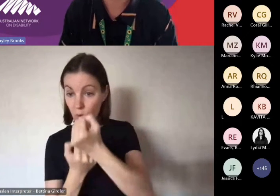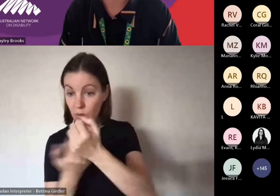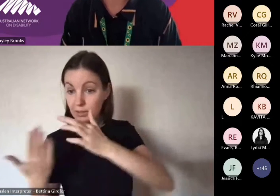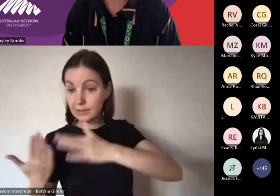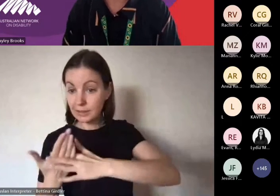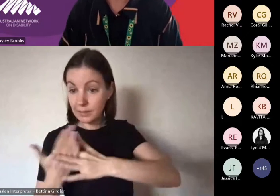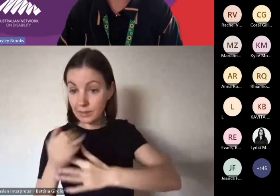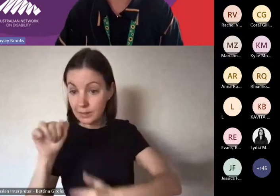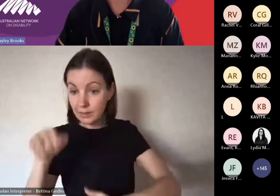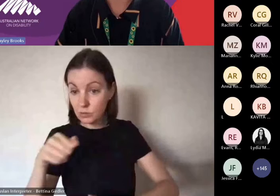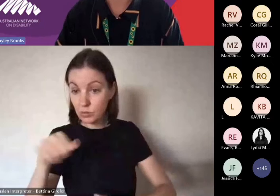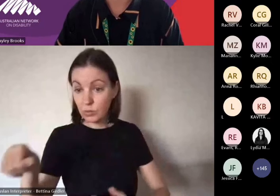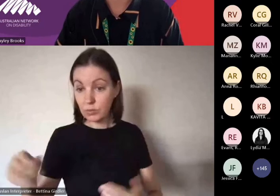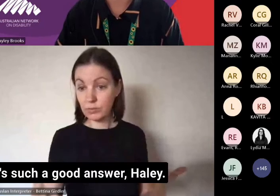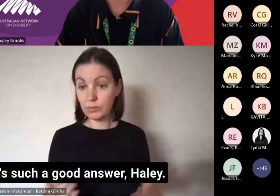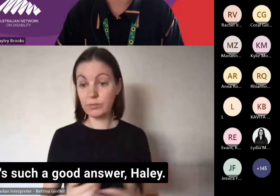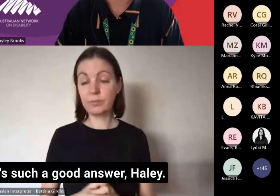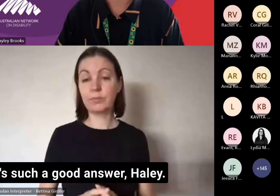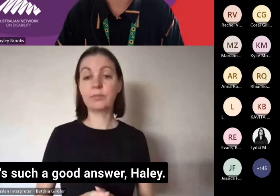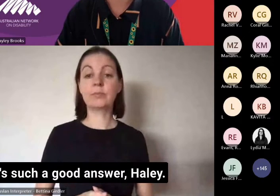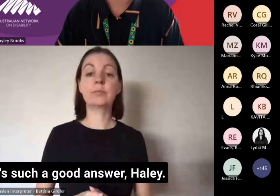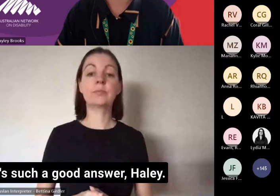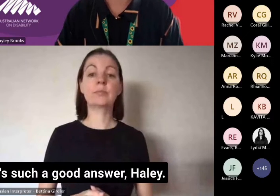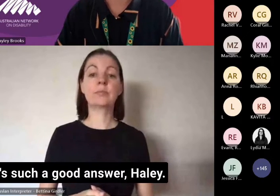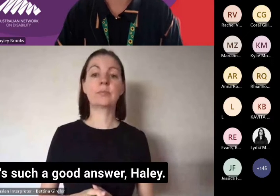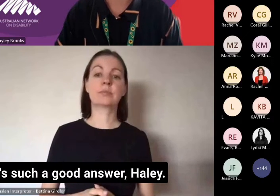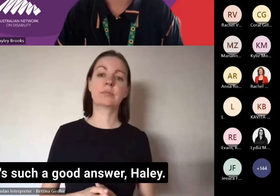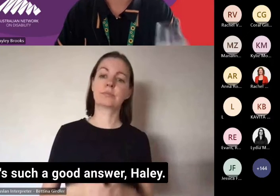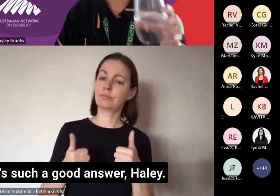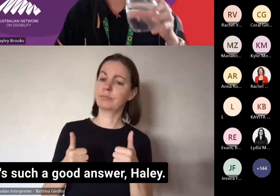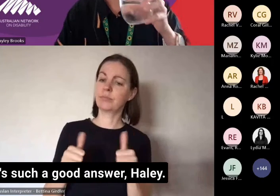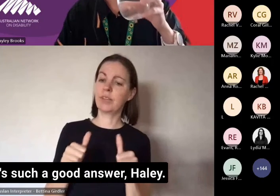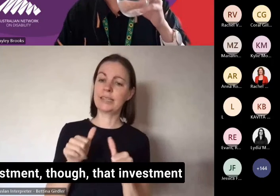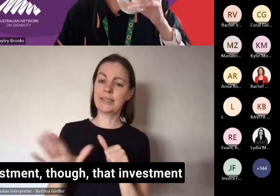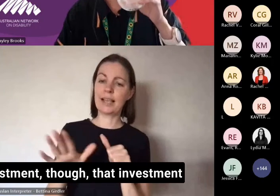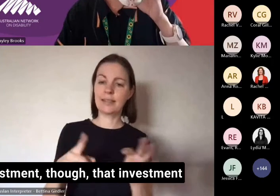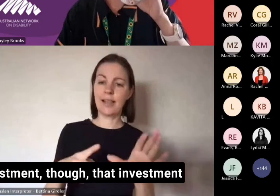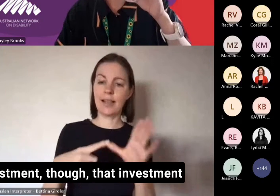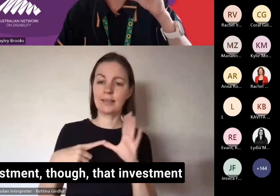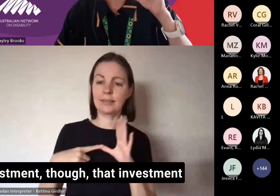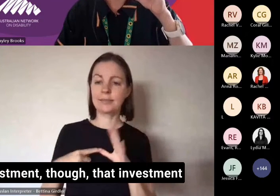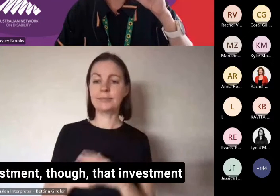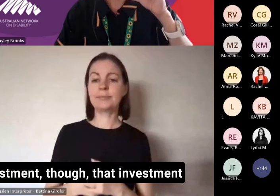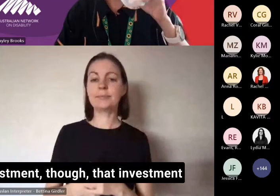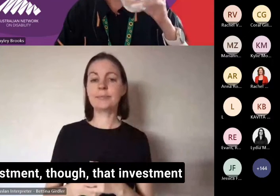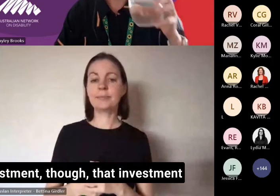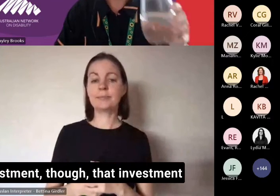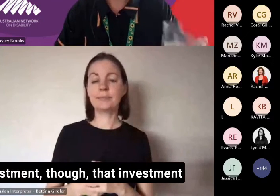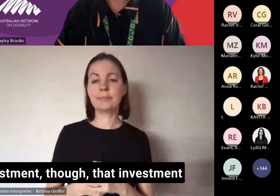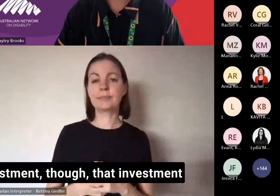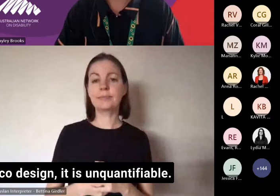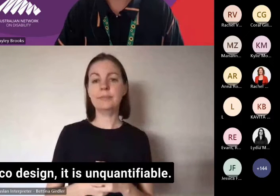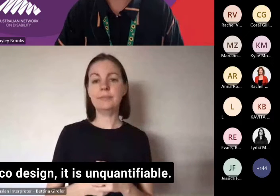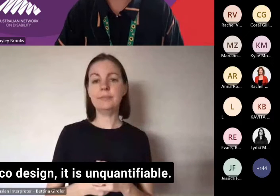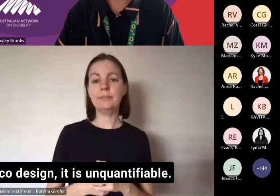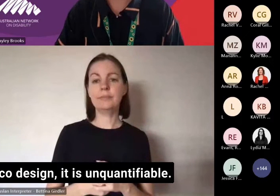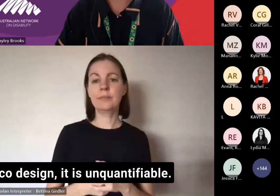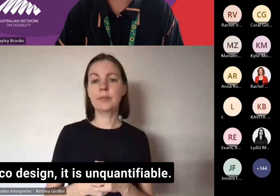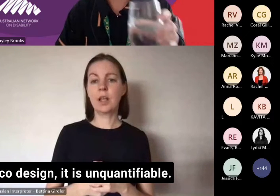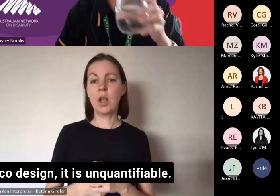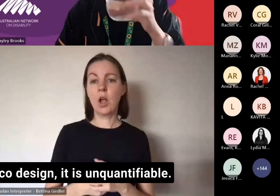accessibility? So, Tom speaking, that's such a good answer, Hayley. And that return on investment, though, that investment